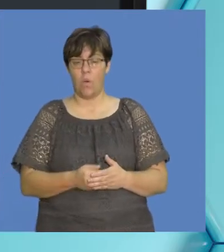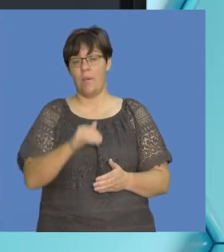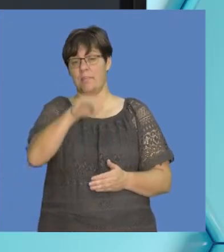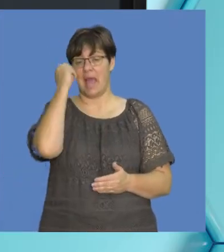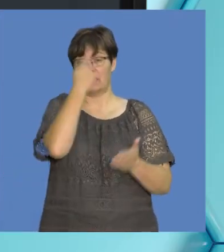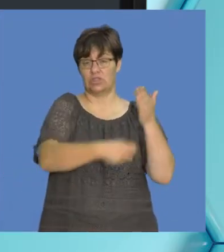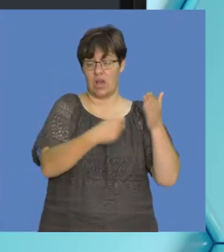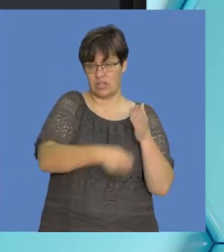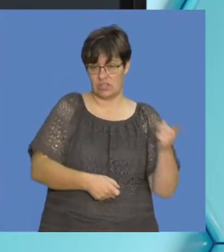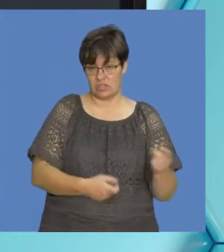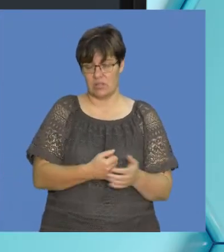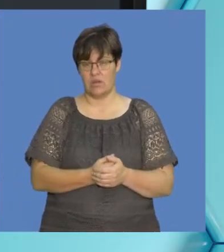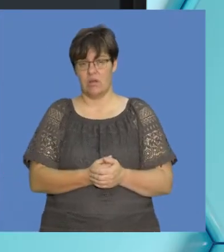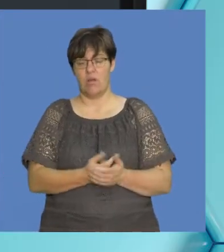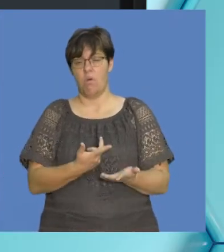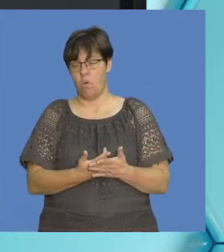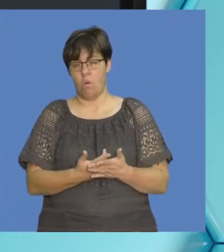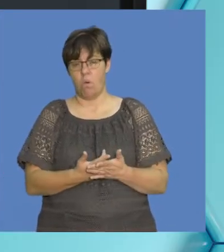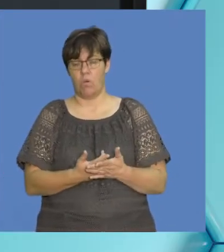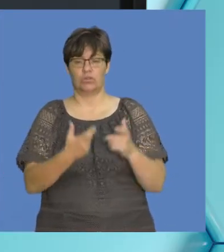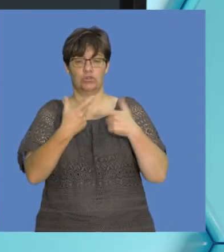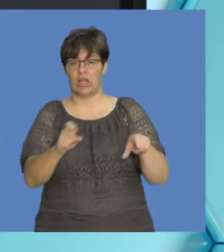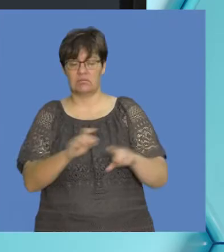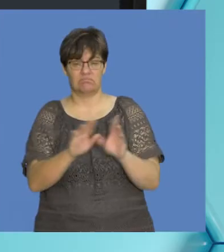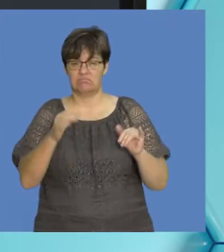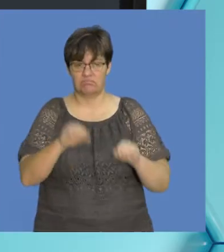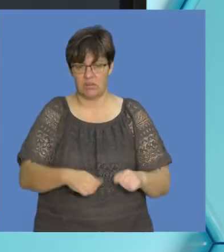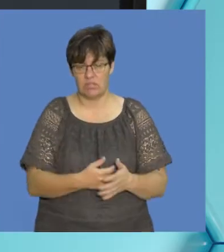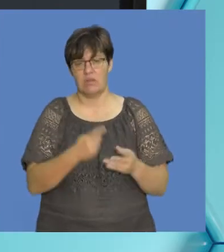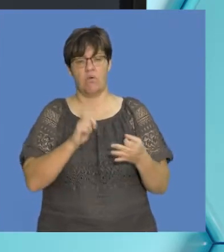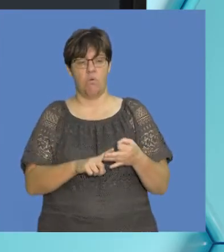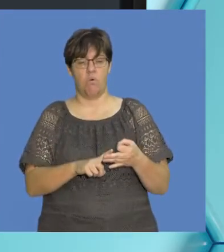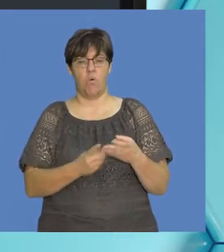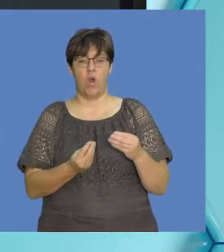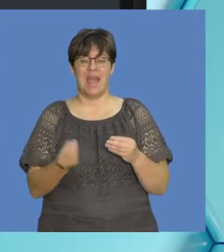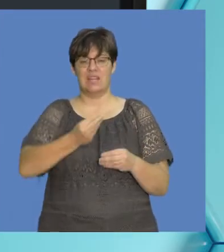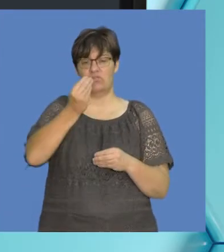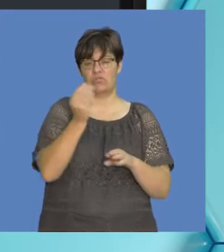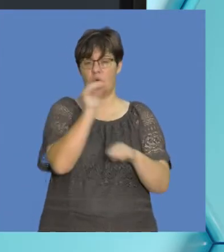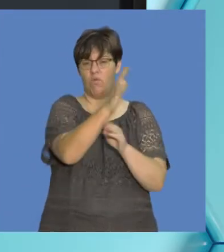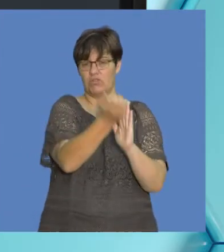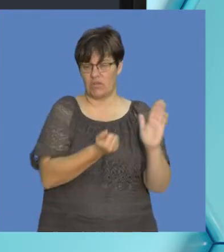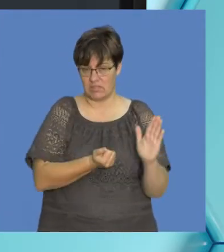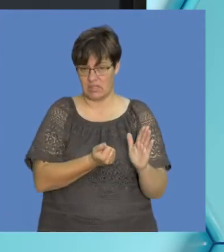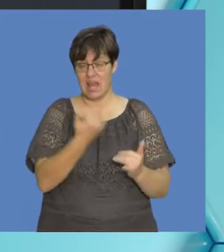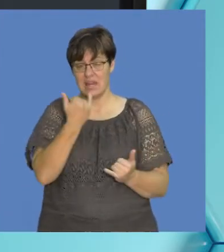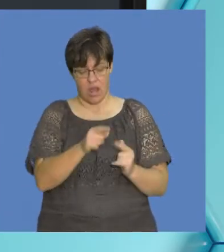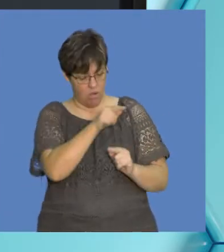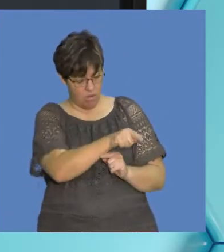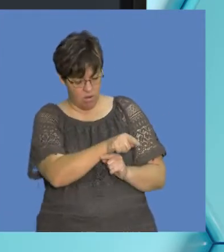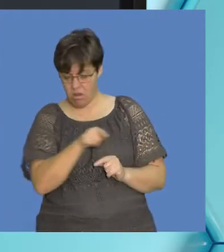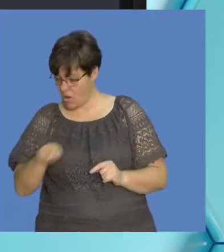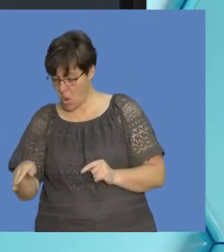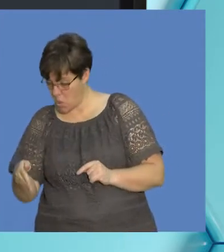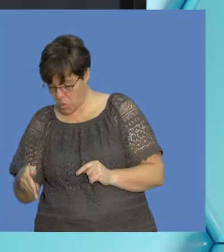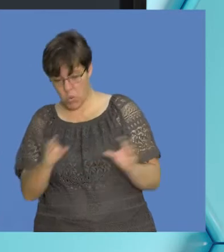or dishonored checks, or interest on overdraft. So all of these items will now be taken into